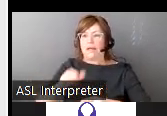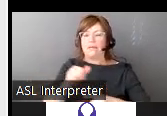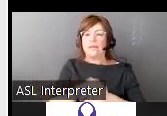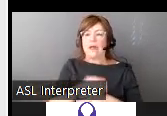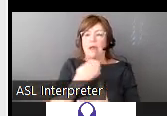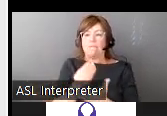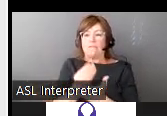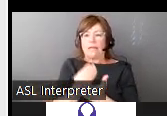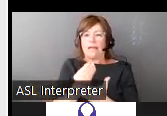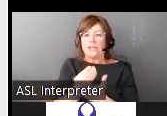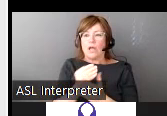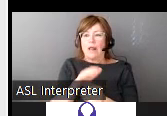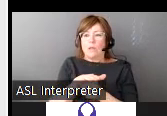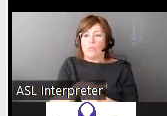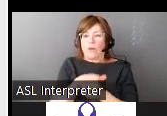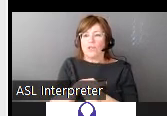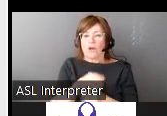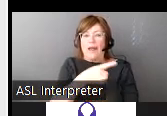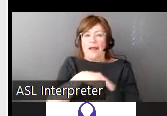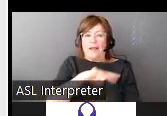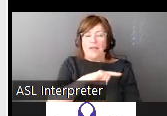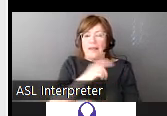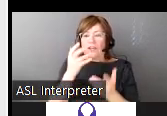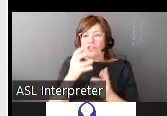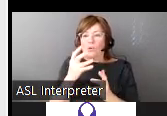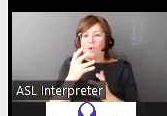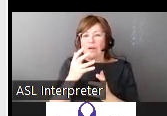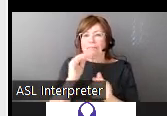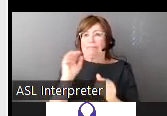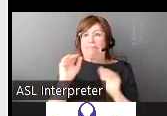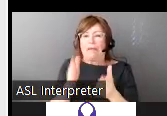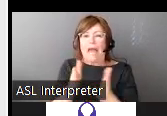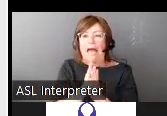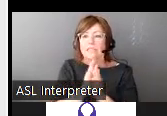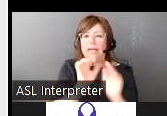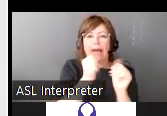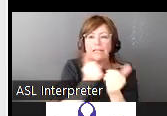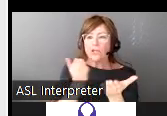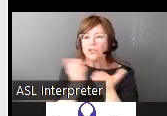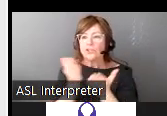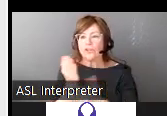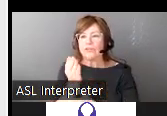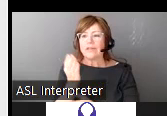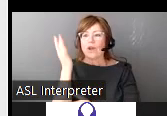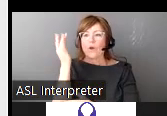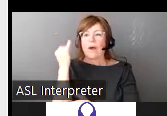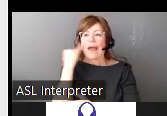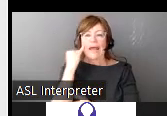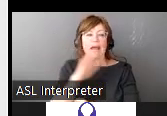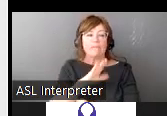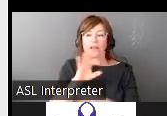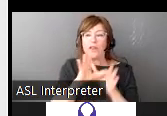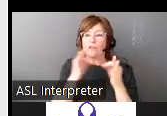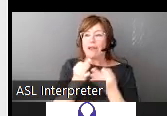pressure, they become reluctant to go out to community agencies and services if their family members cannot provide